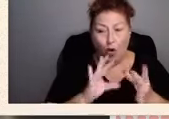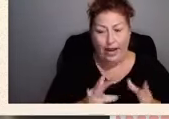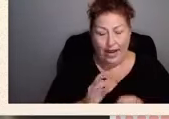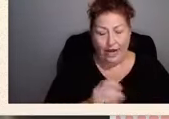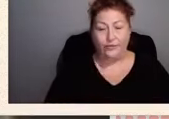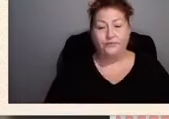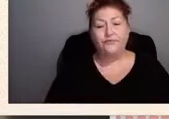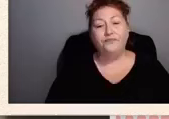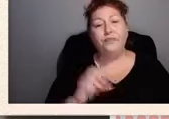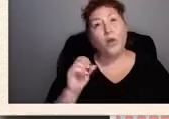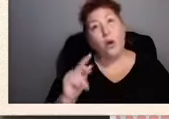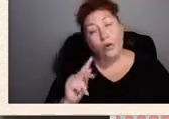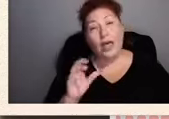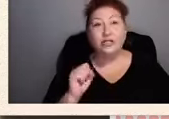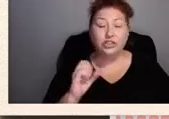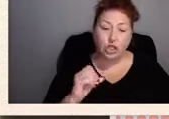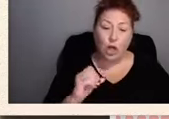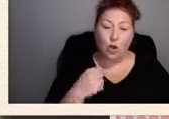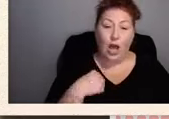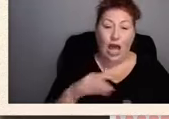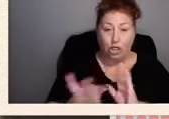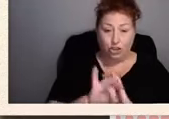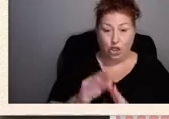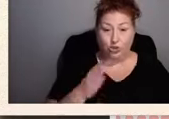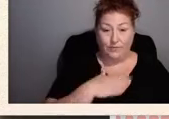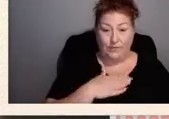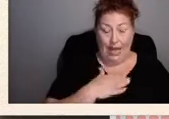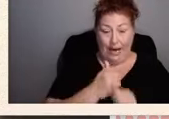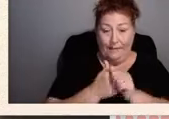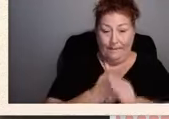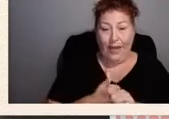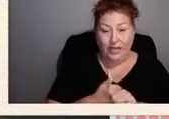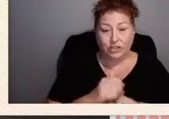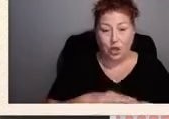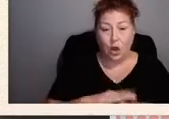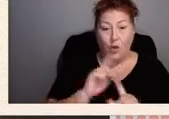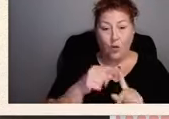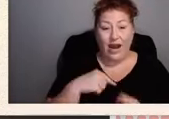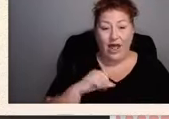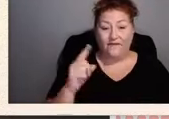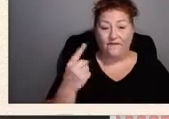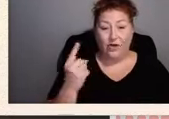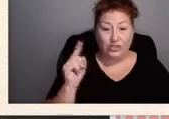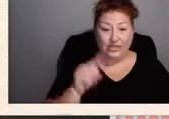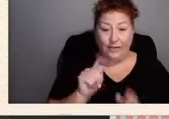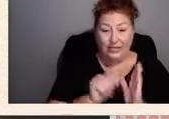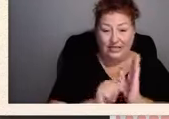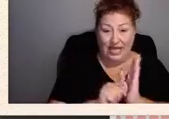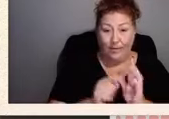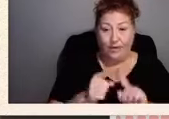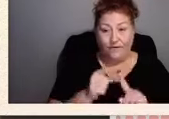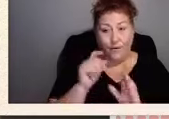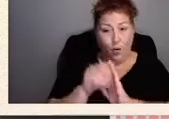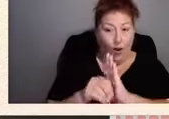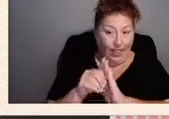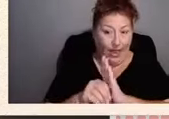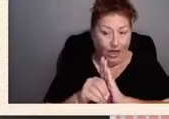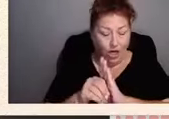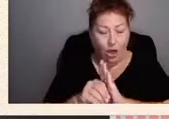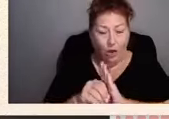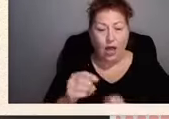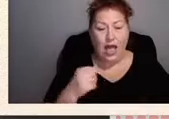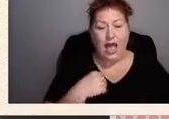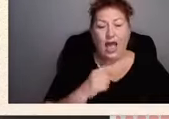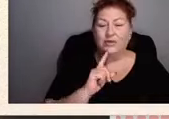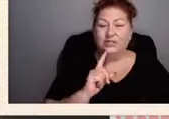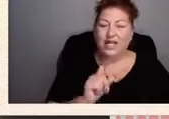Okay, so I chose mine based on when I first came to Tampa from Orlando. I was actually thinking